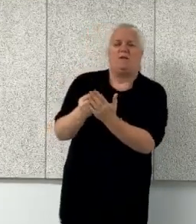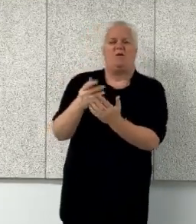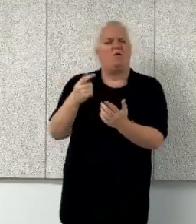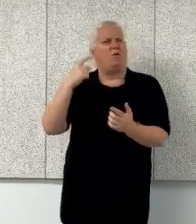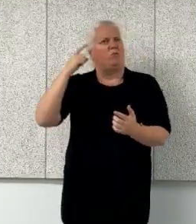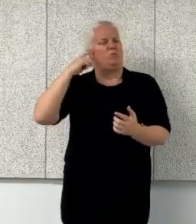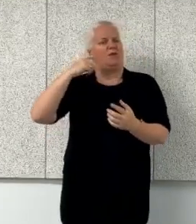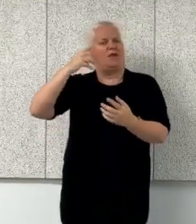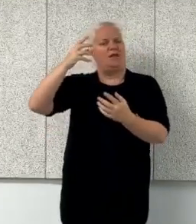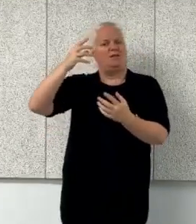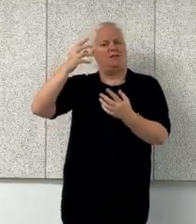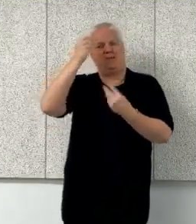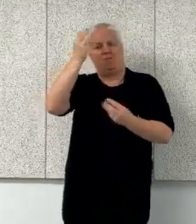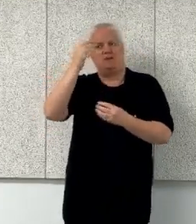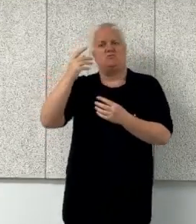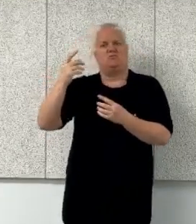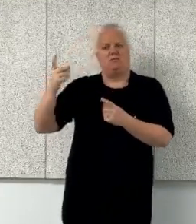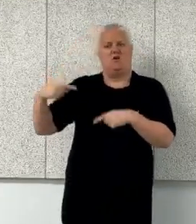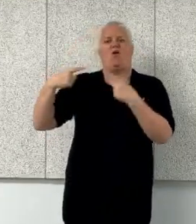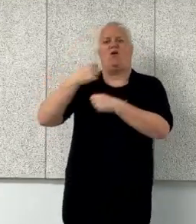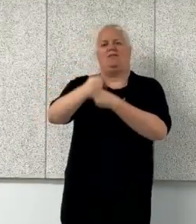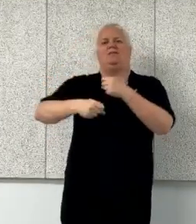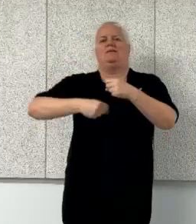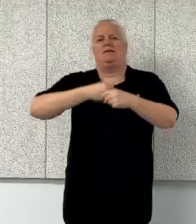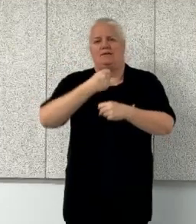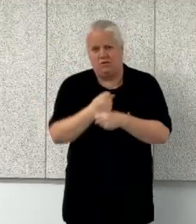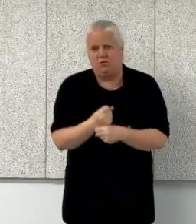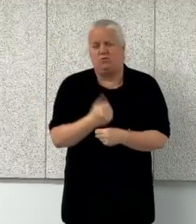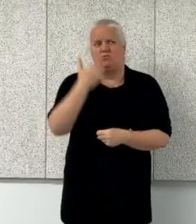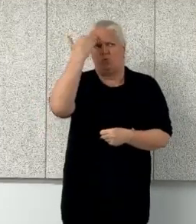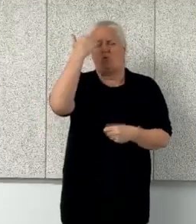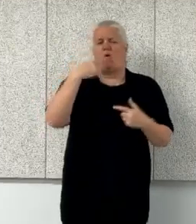So then when it is time for the ask, they already are fond of you.